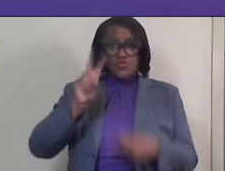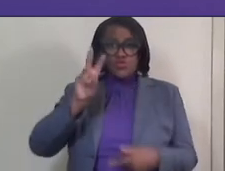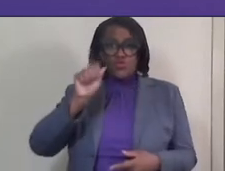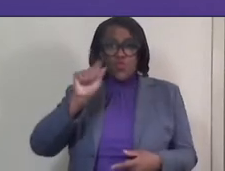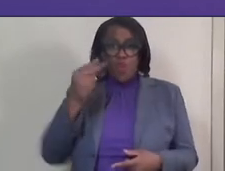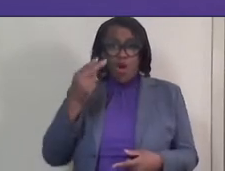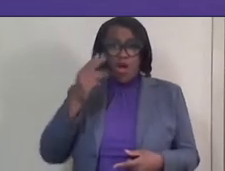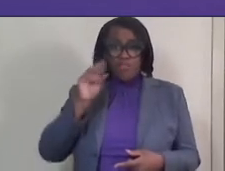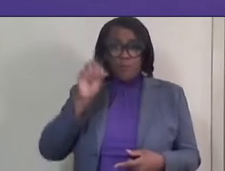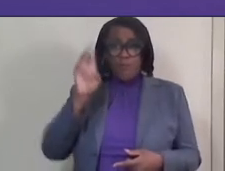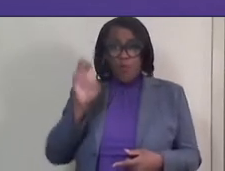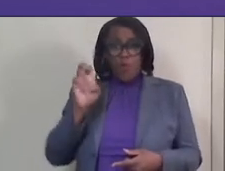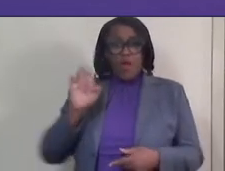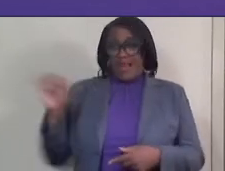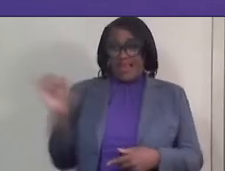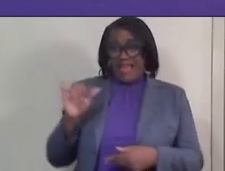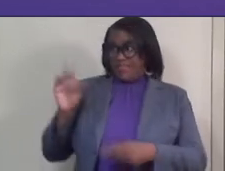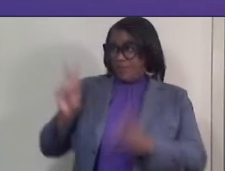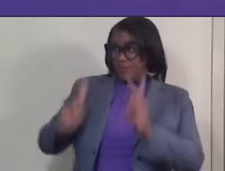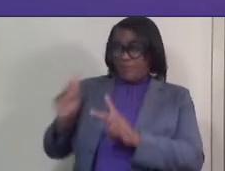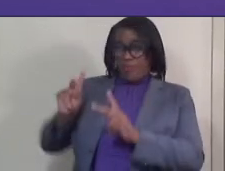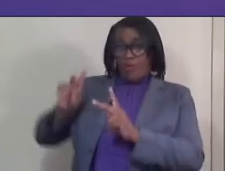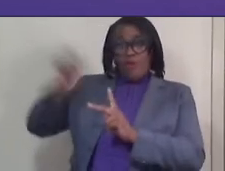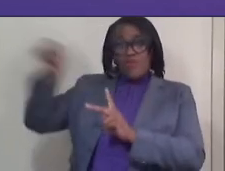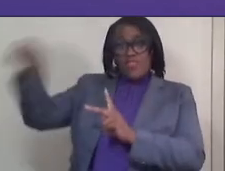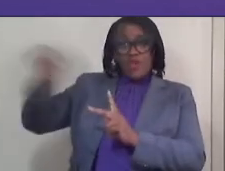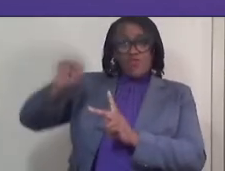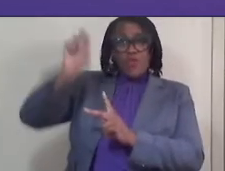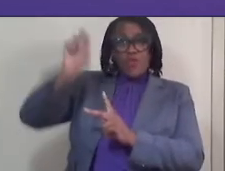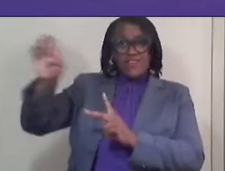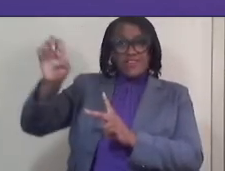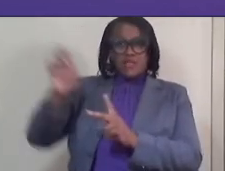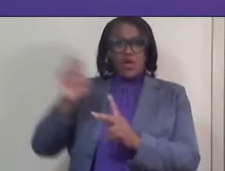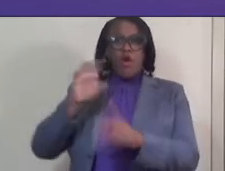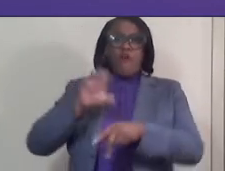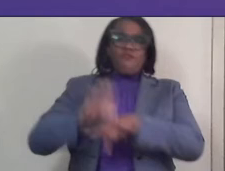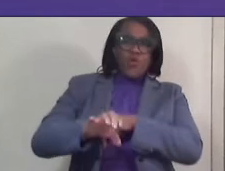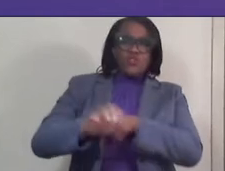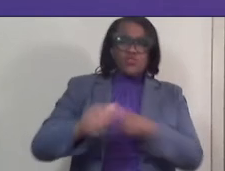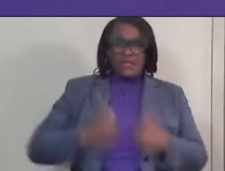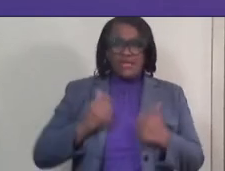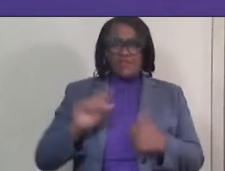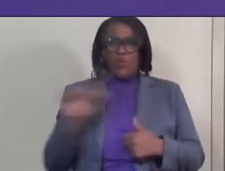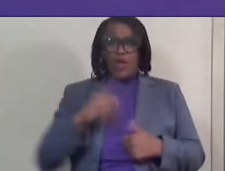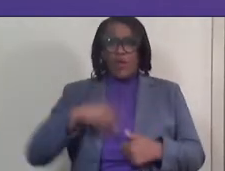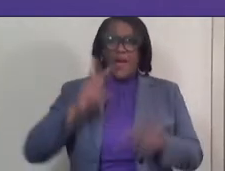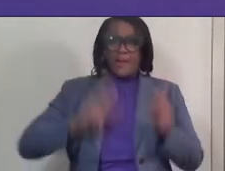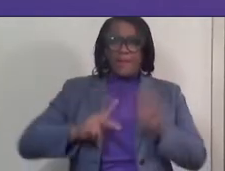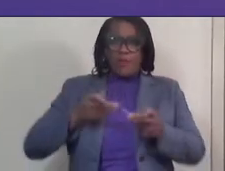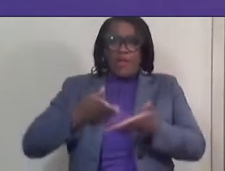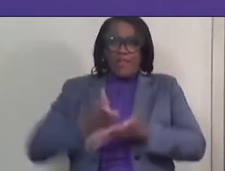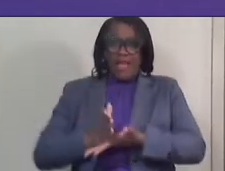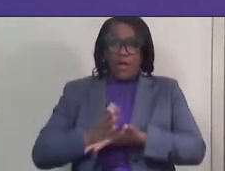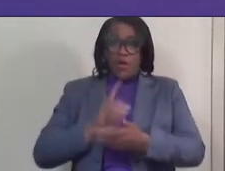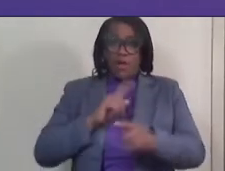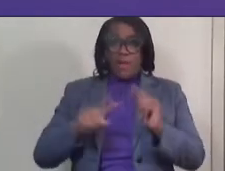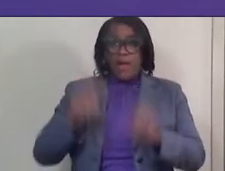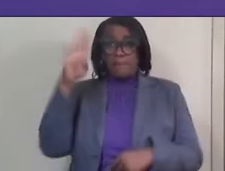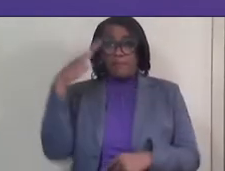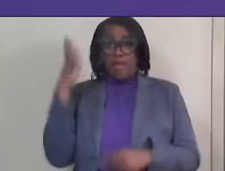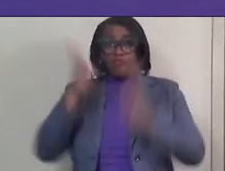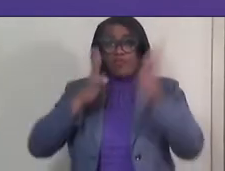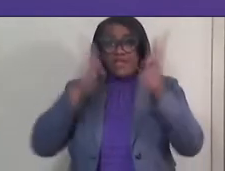the Northeast, were forced to live where whites would allow them to live. But in the tradition of black creativity, we took